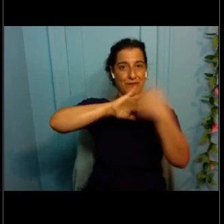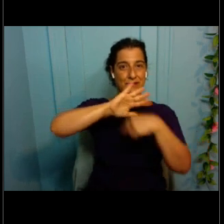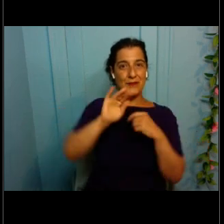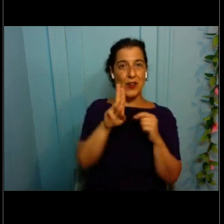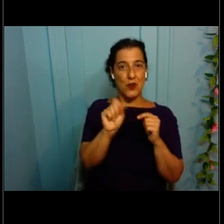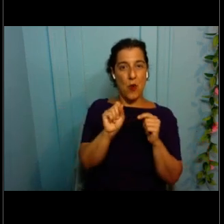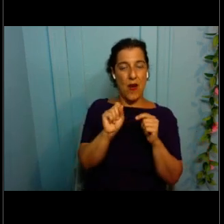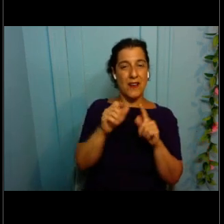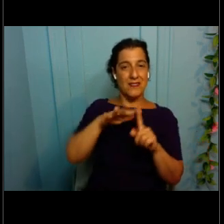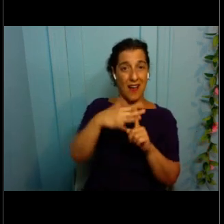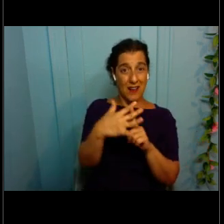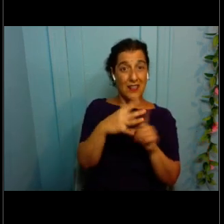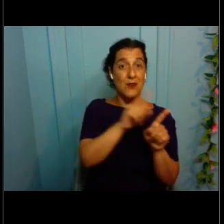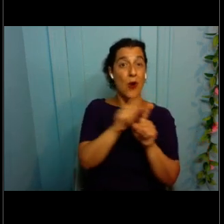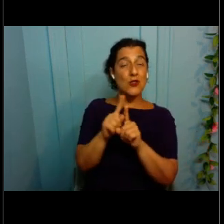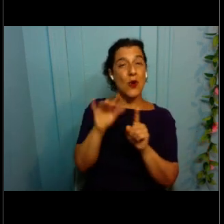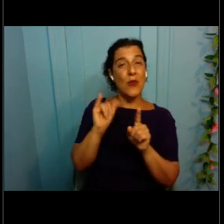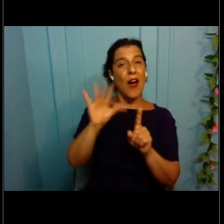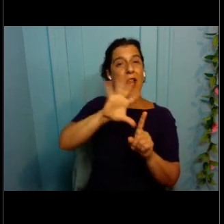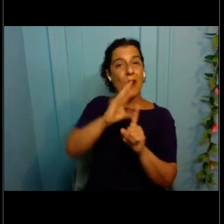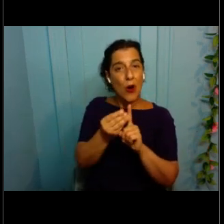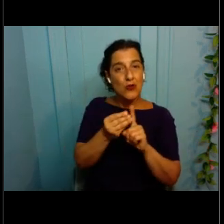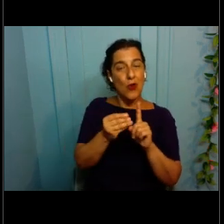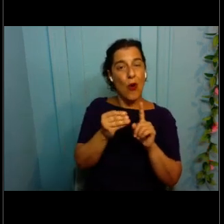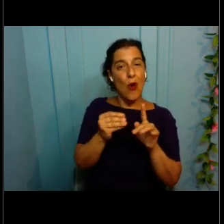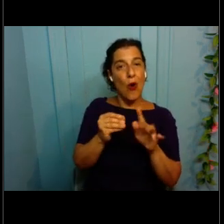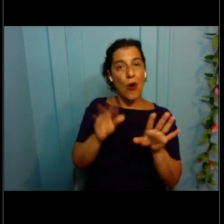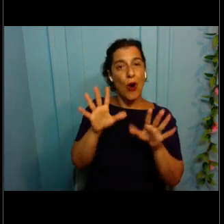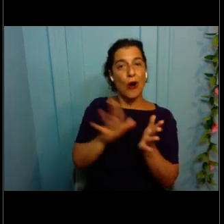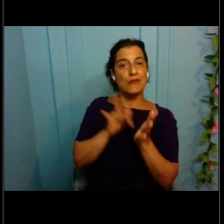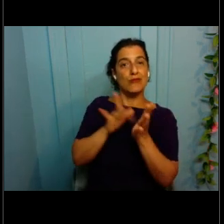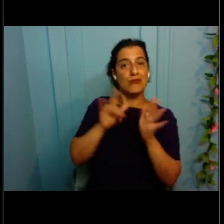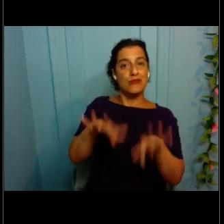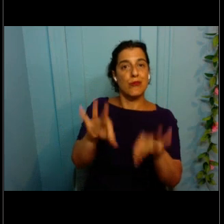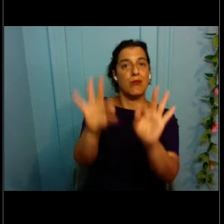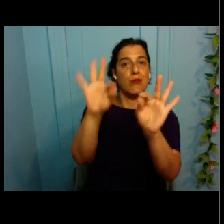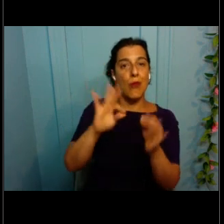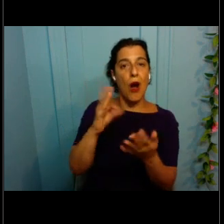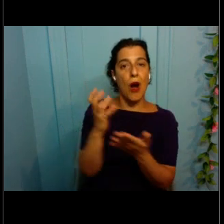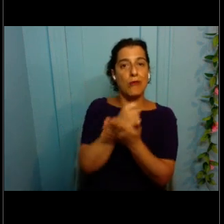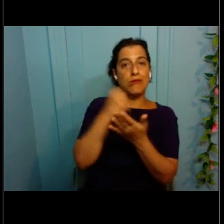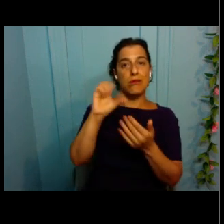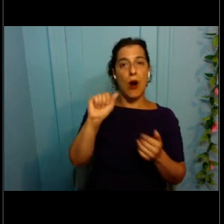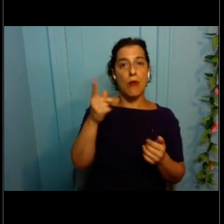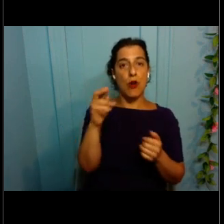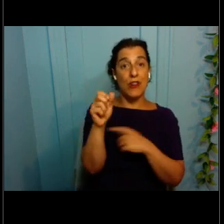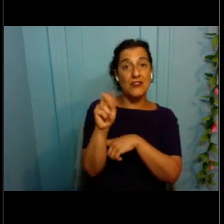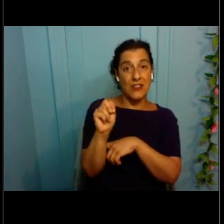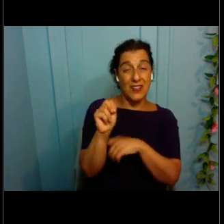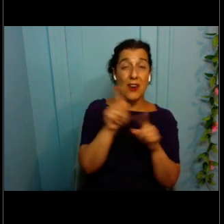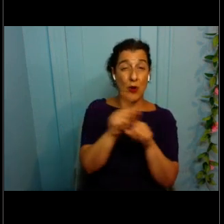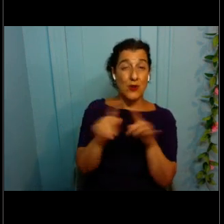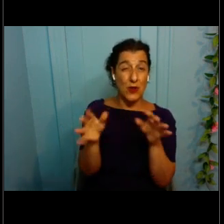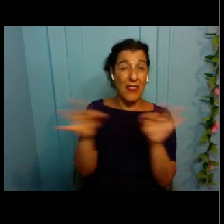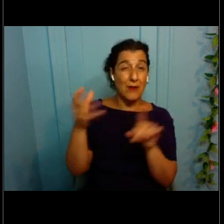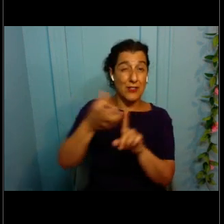particularly also the cultural appropriation of and language deprivation associated that a